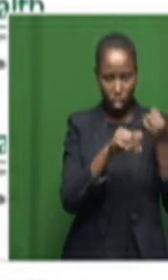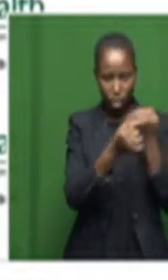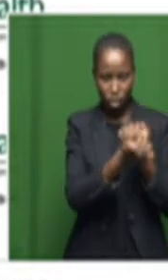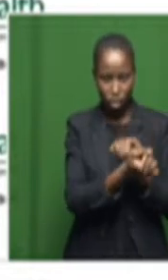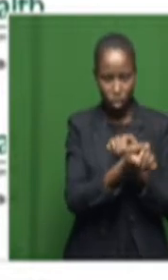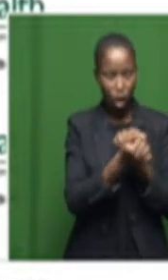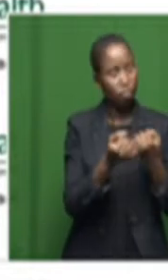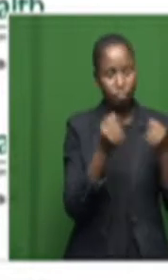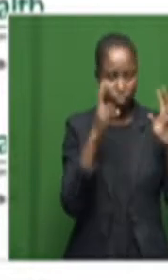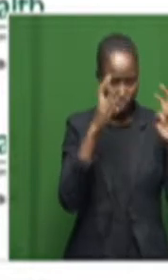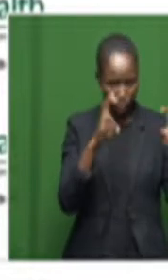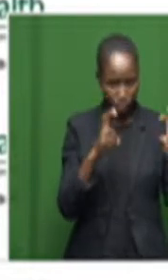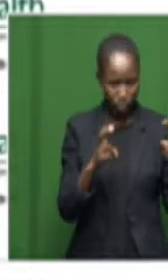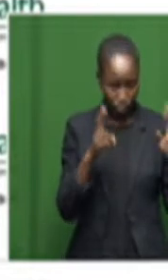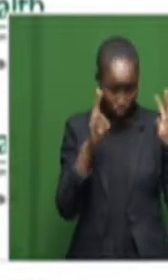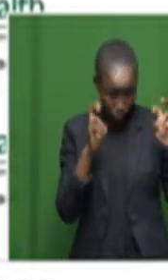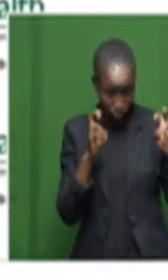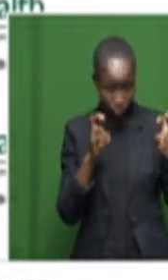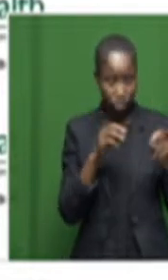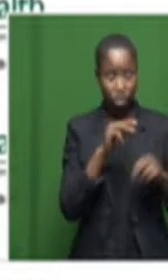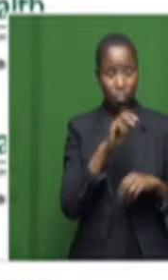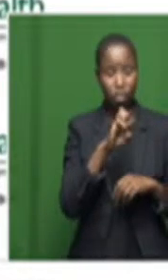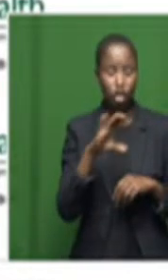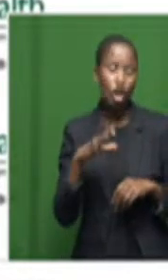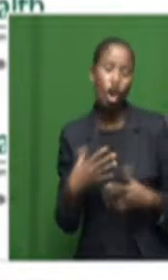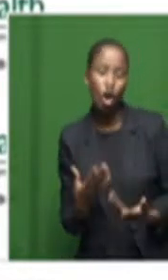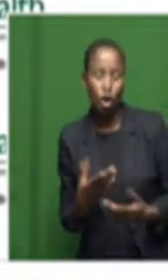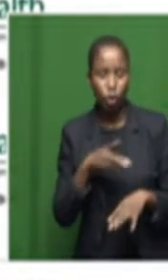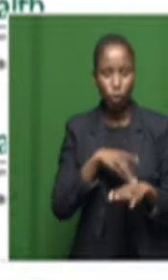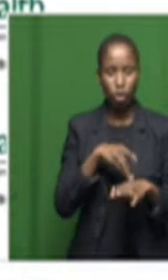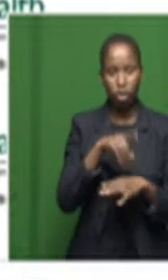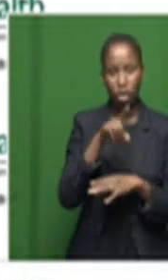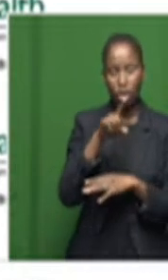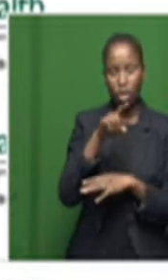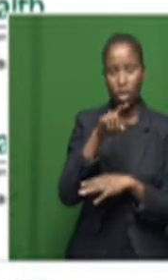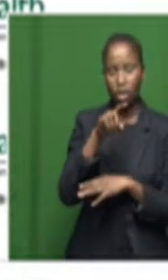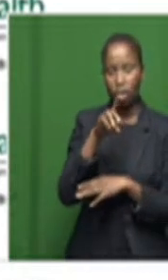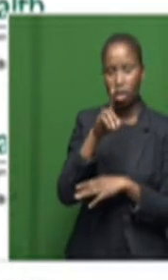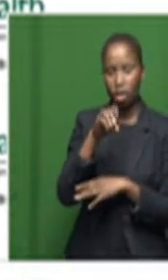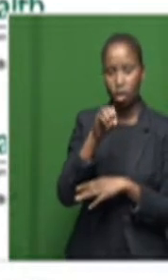saying. MEC or Dr. Dombo, I don't know who's going to take it.